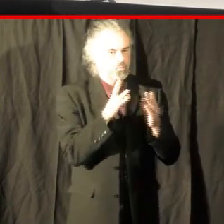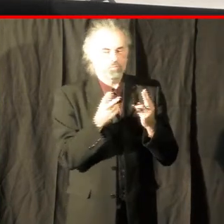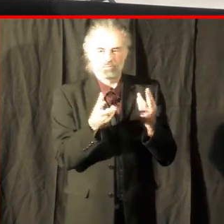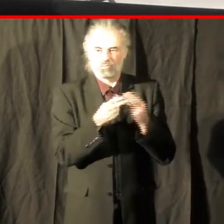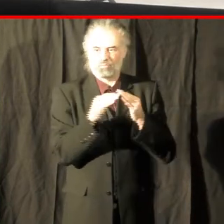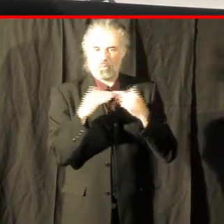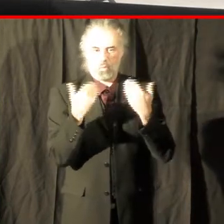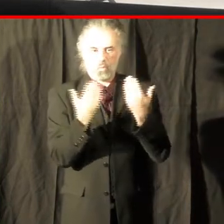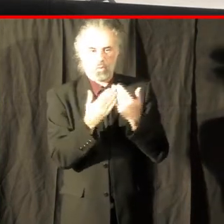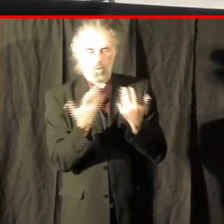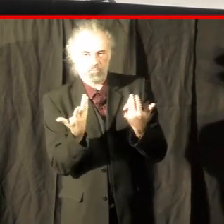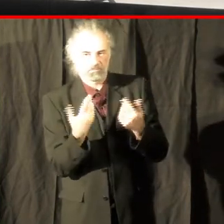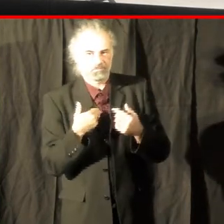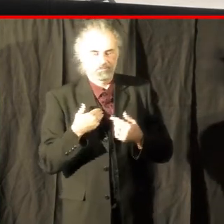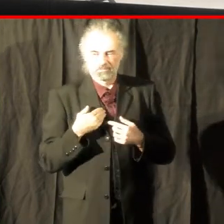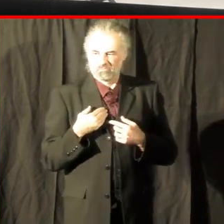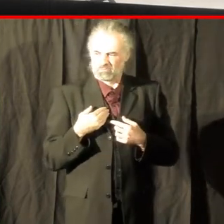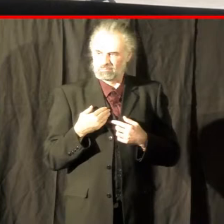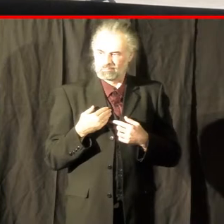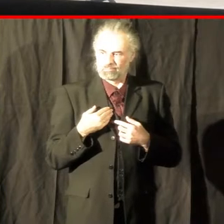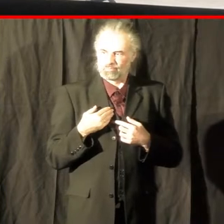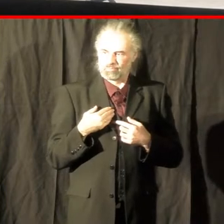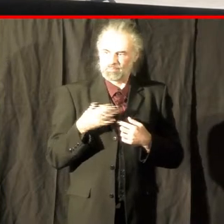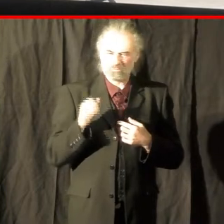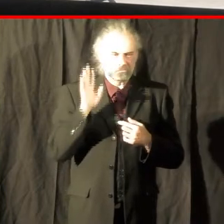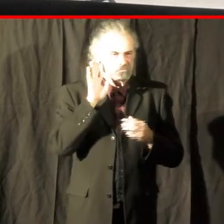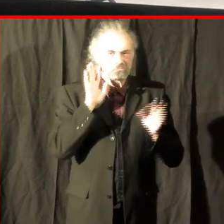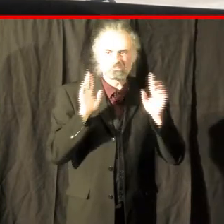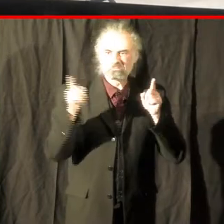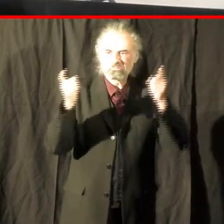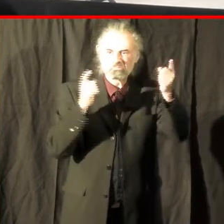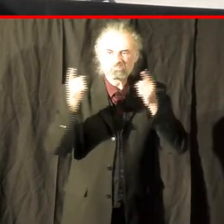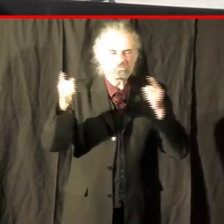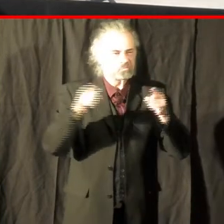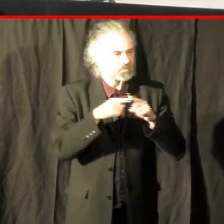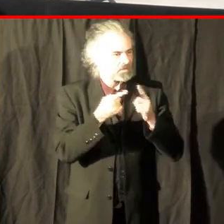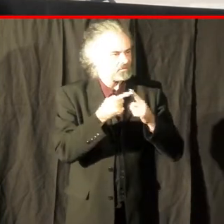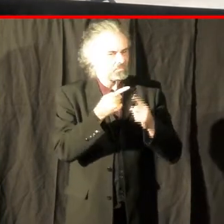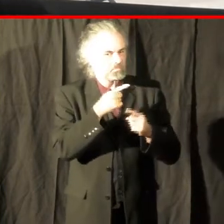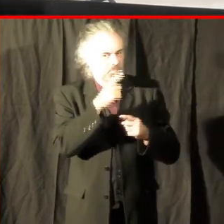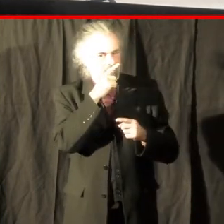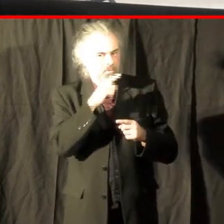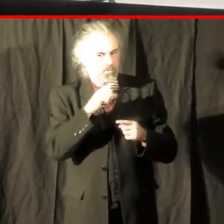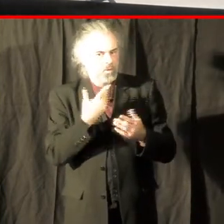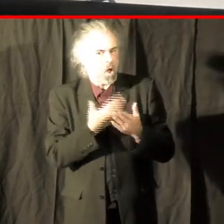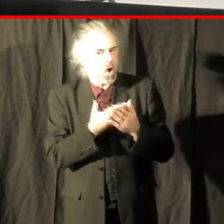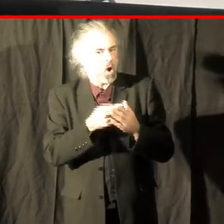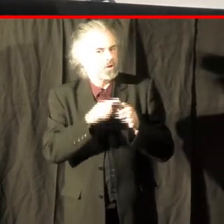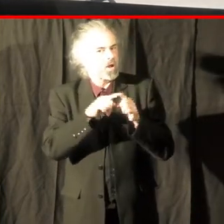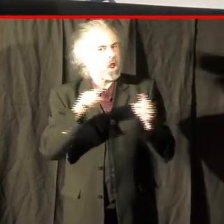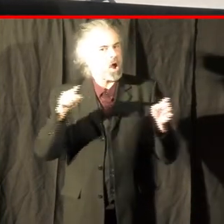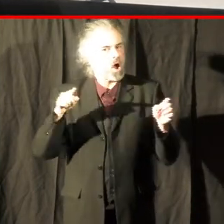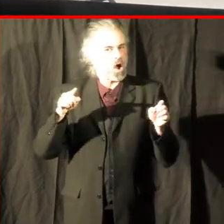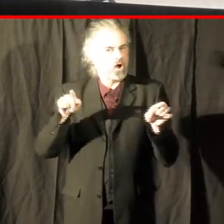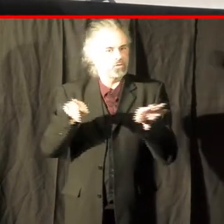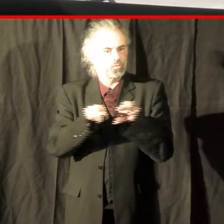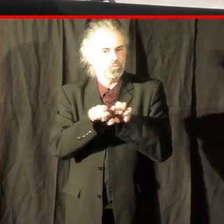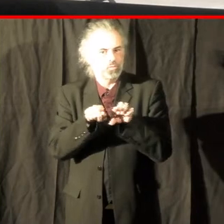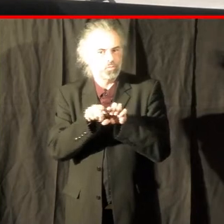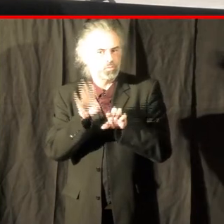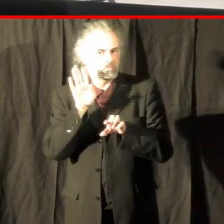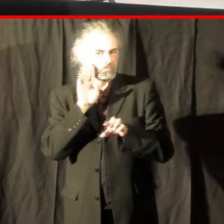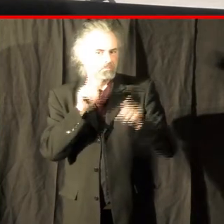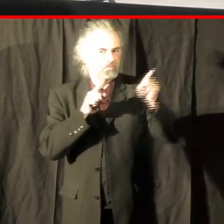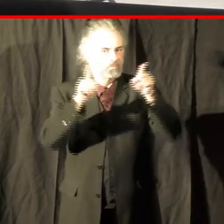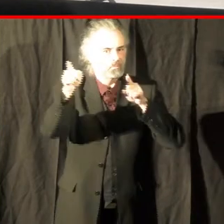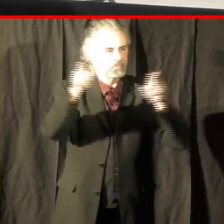to not just hear from the voices in this space and from our online group, but to hear from voices across the world.